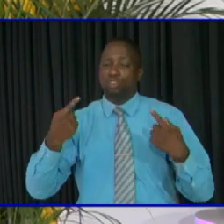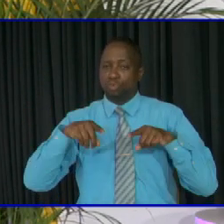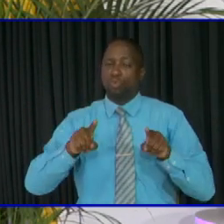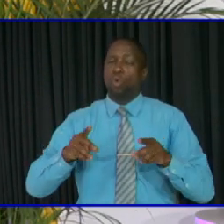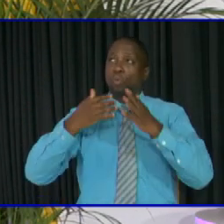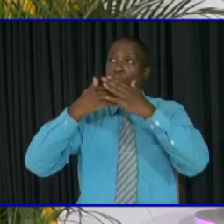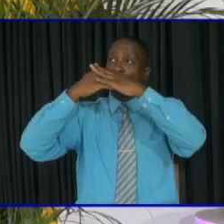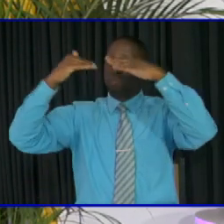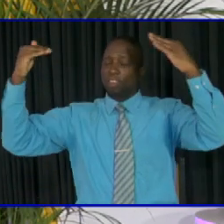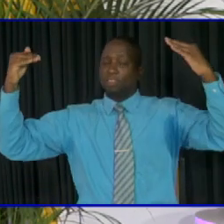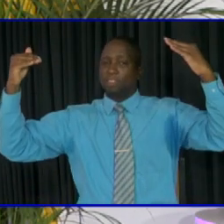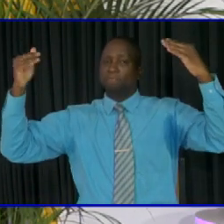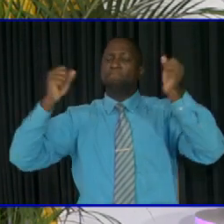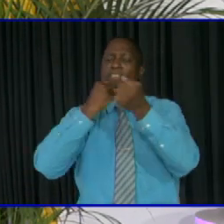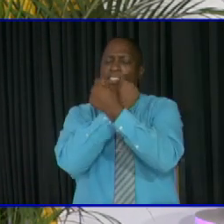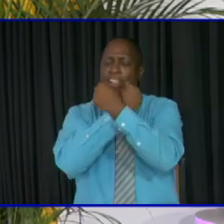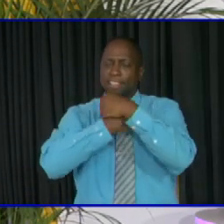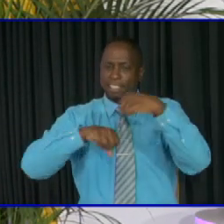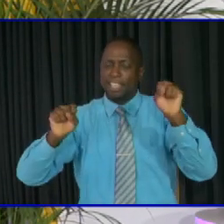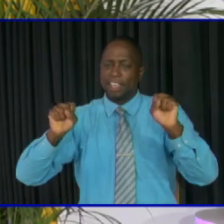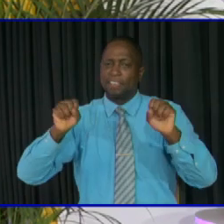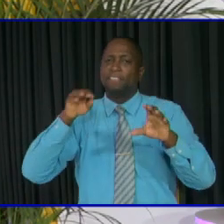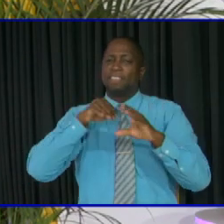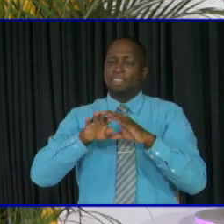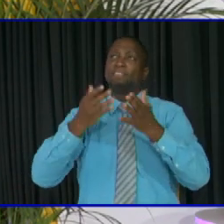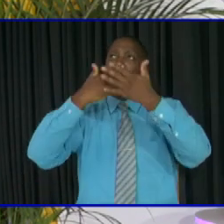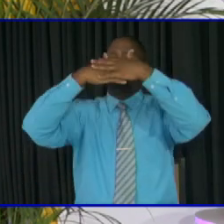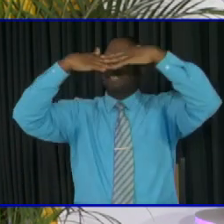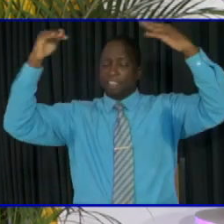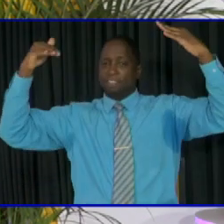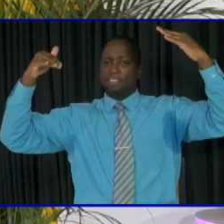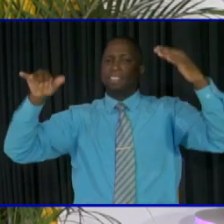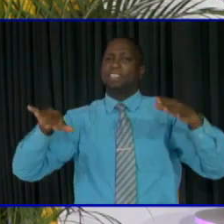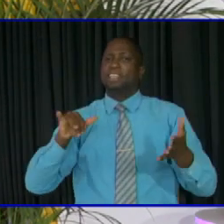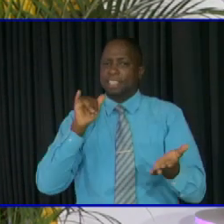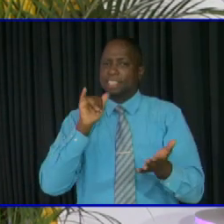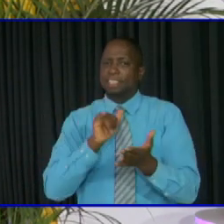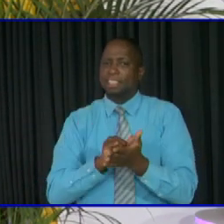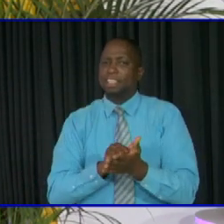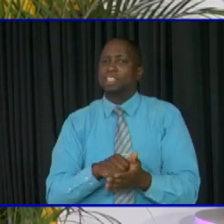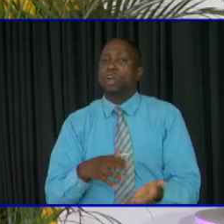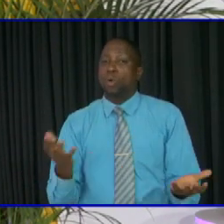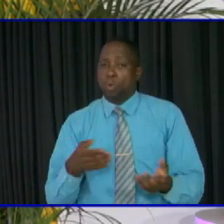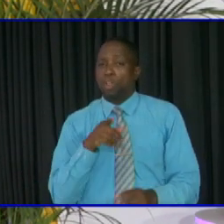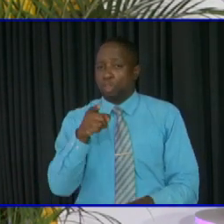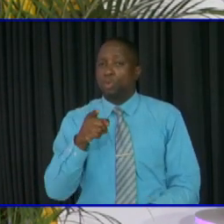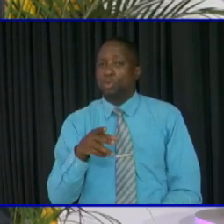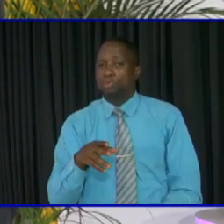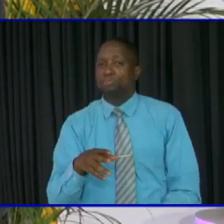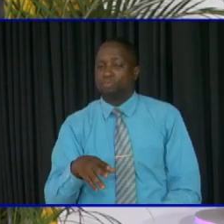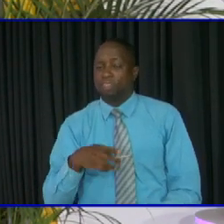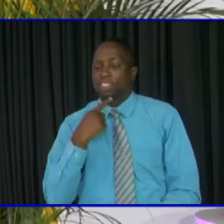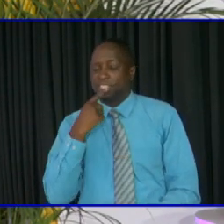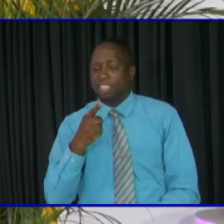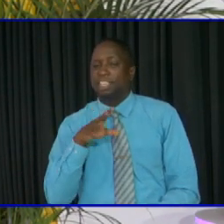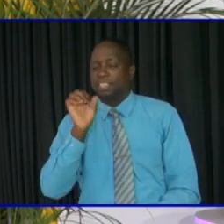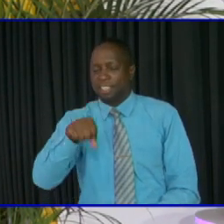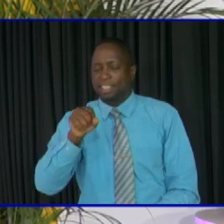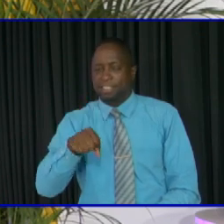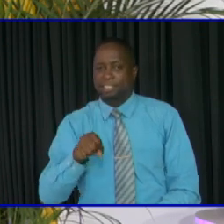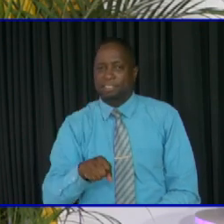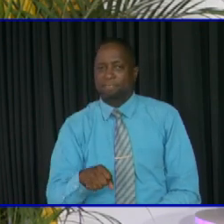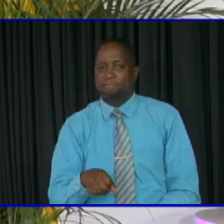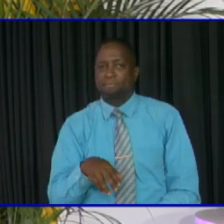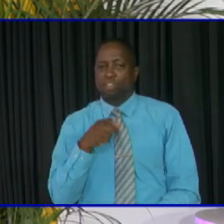and delivered, saved in the kingdom of God. That's what you're saying this evening. Yes, yes, yes, you're making that